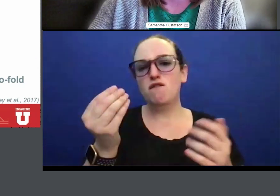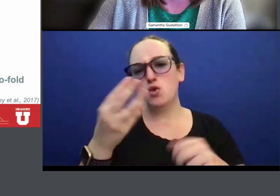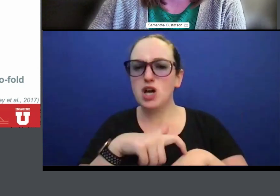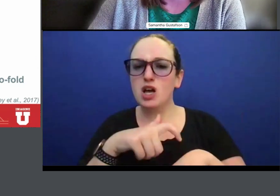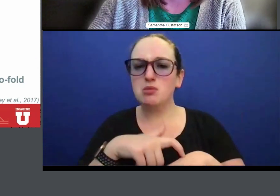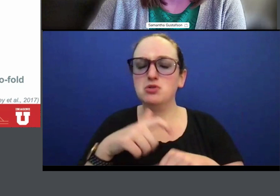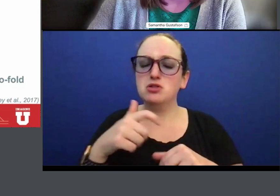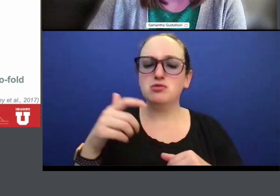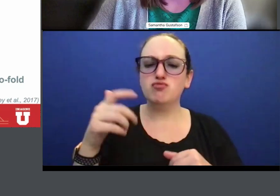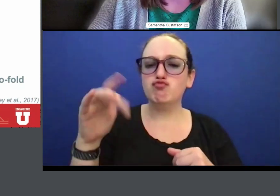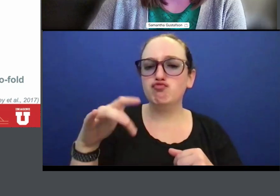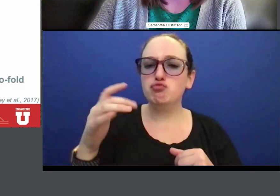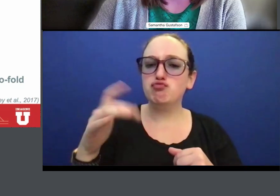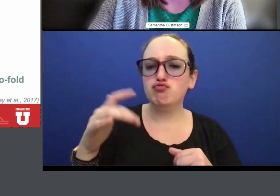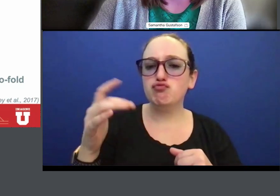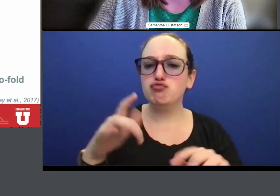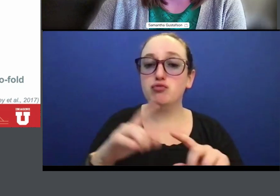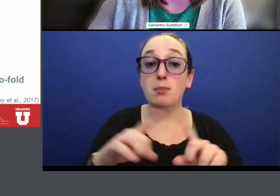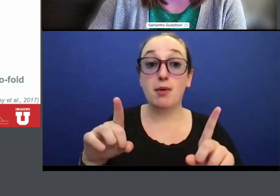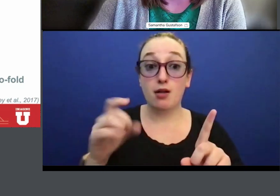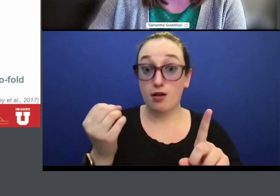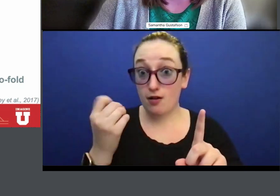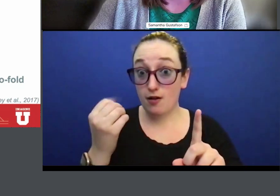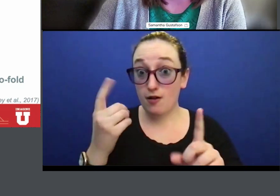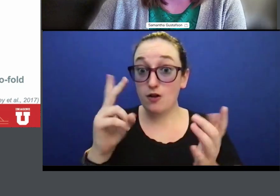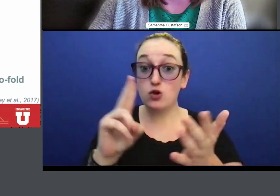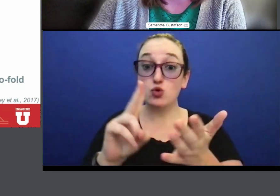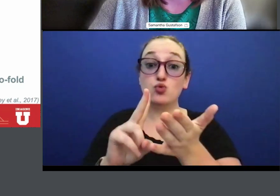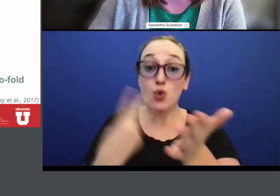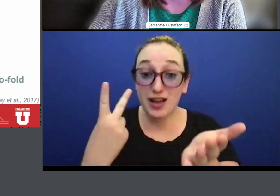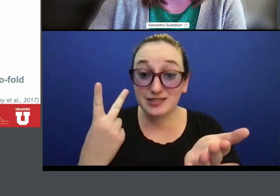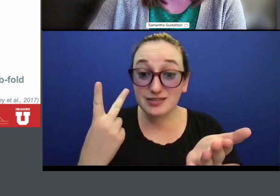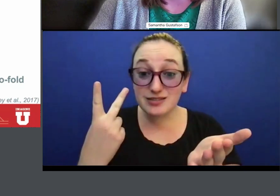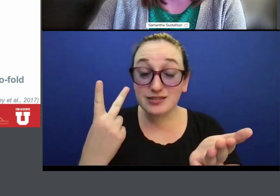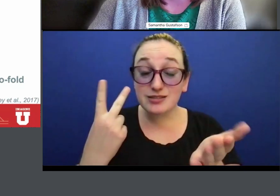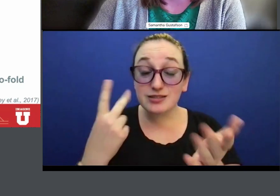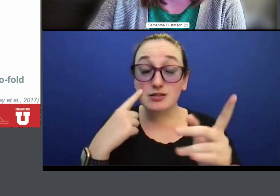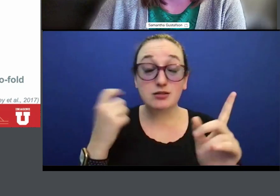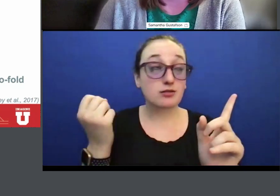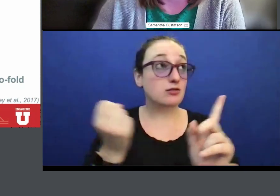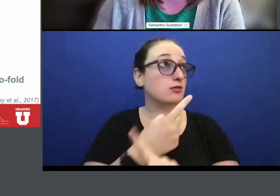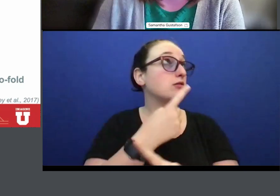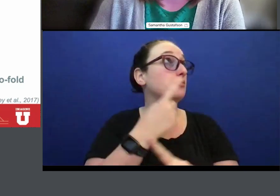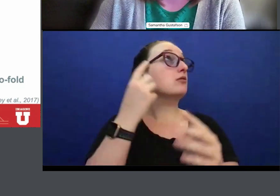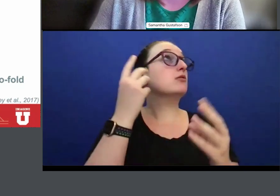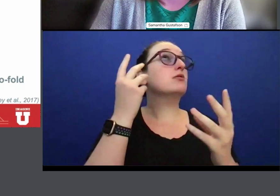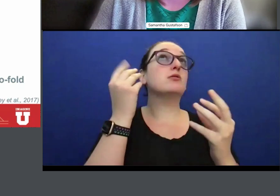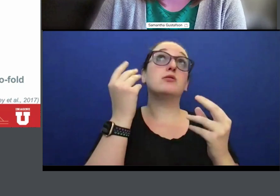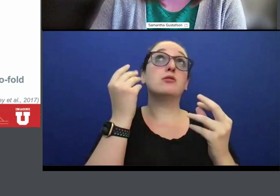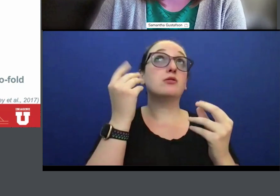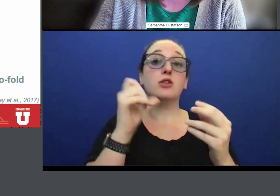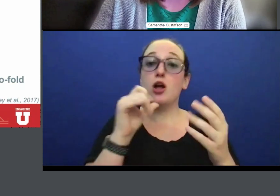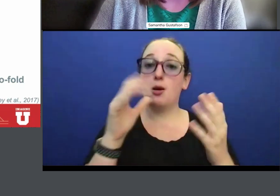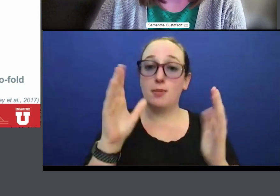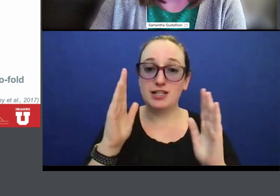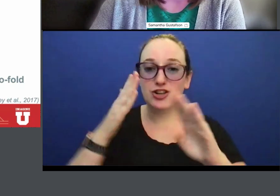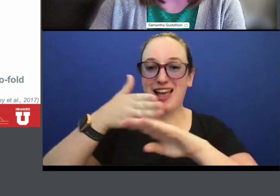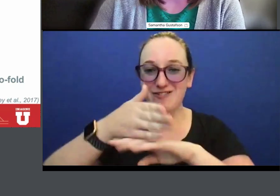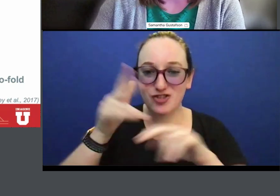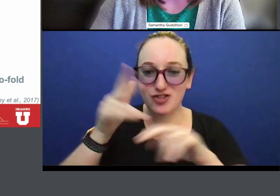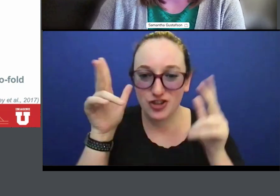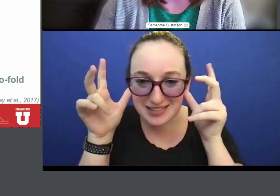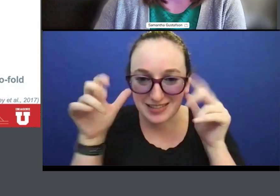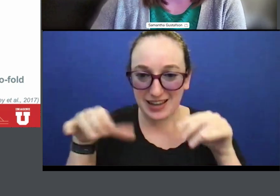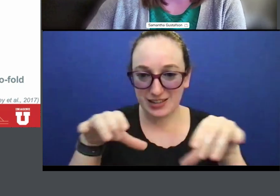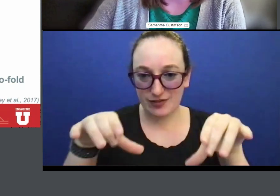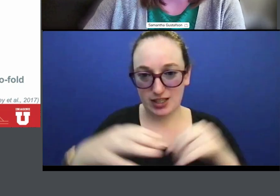listening task. But we see a nearly twofold increase in attention lapses after that sustained listening. And again, there